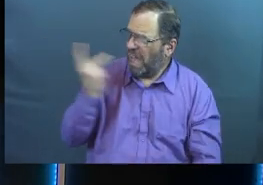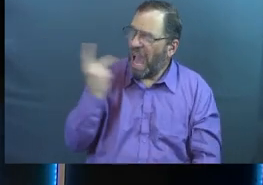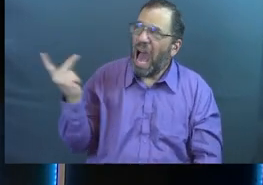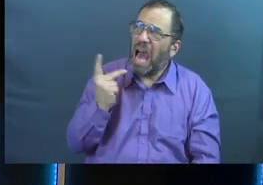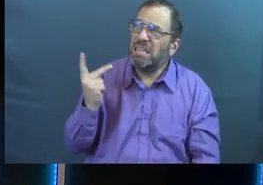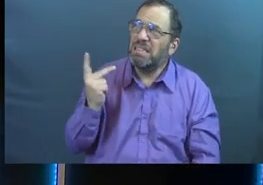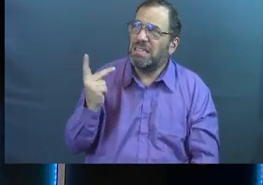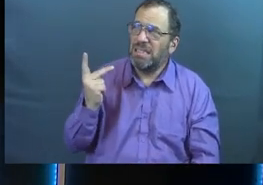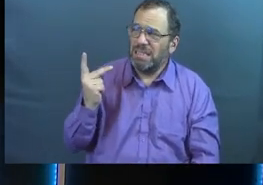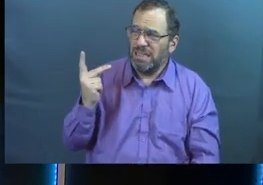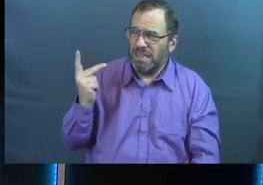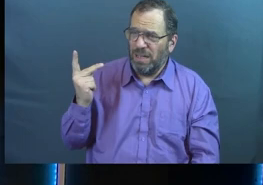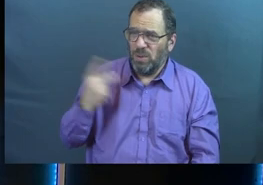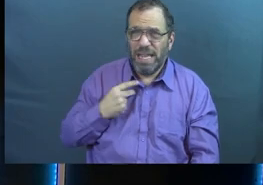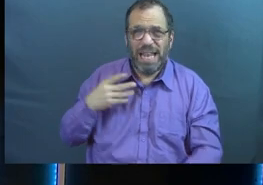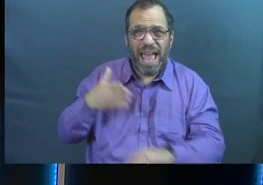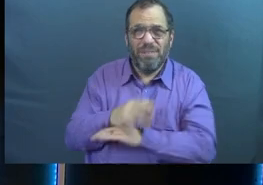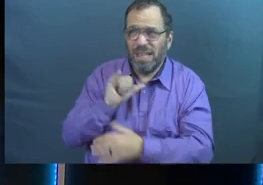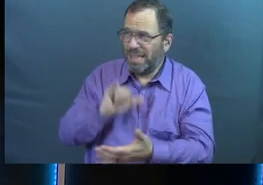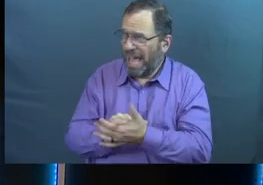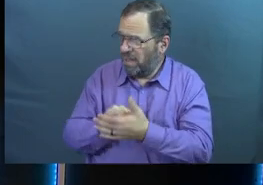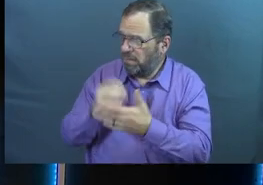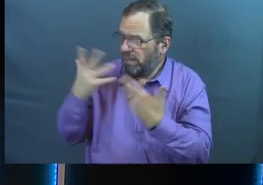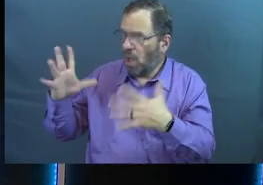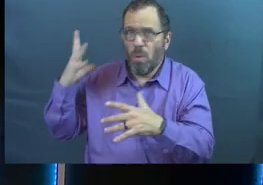soon as I get there, the battle's won.